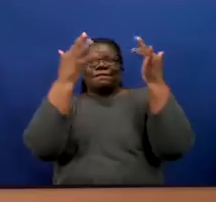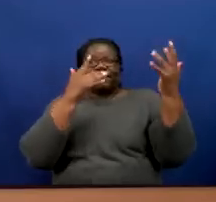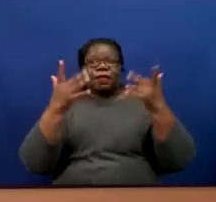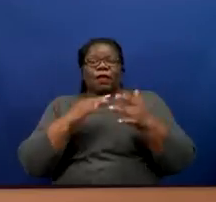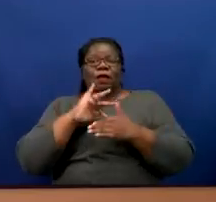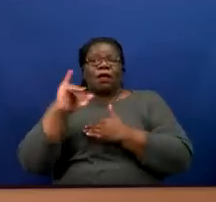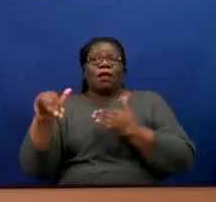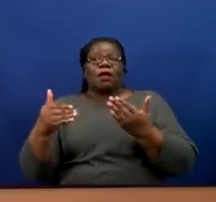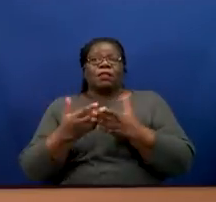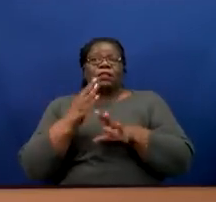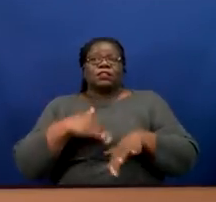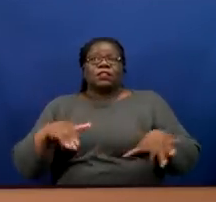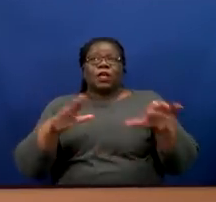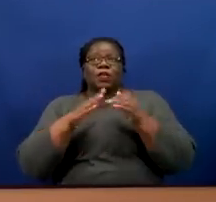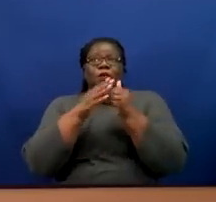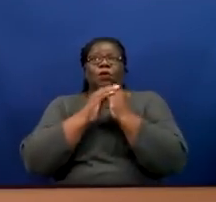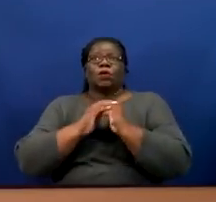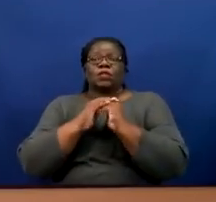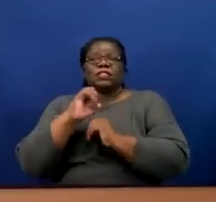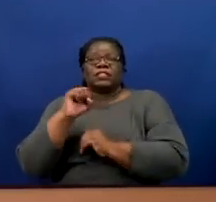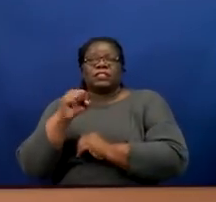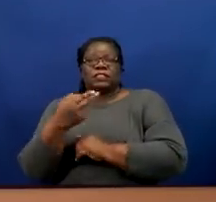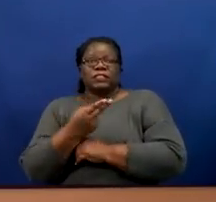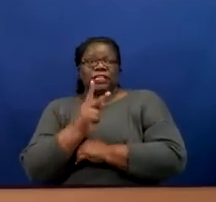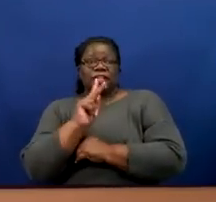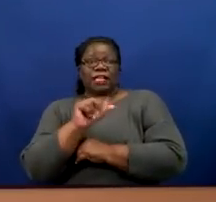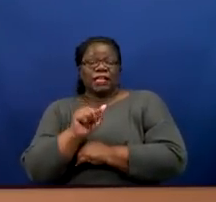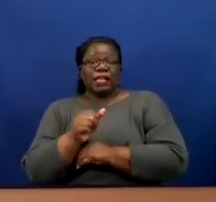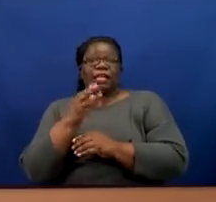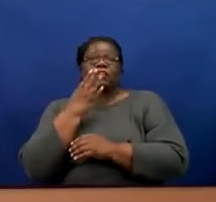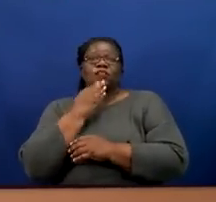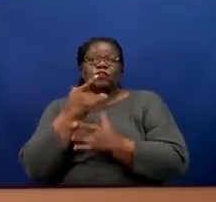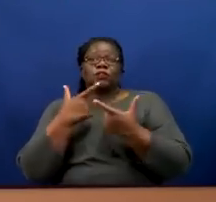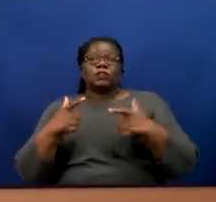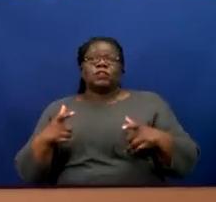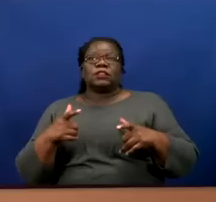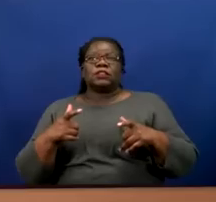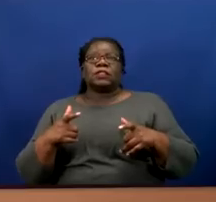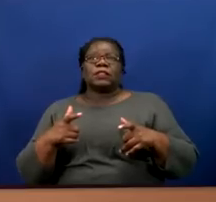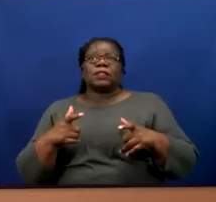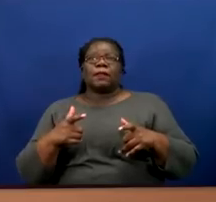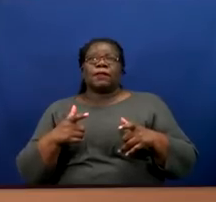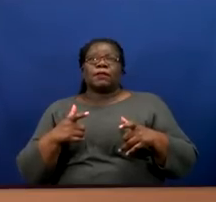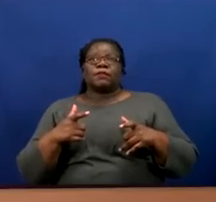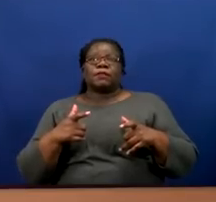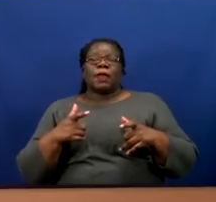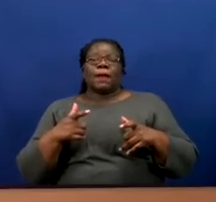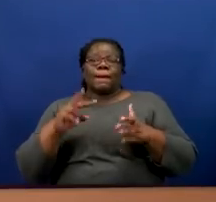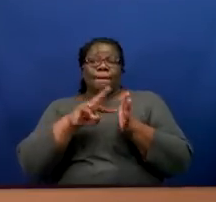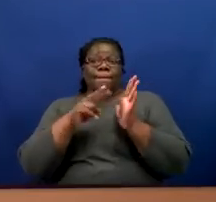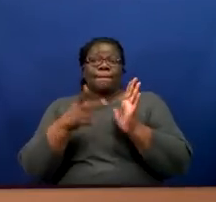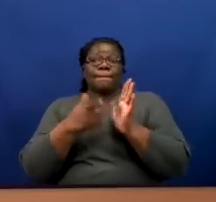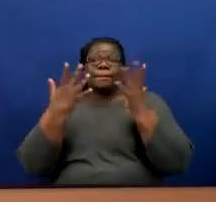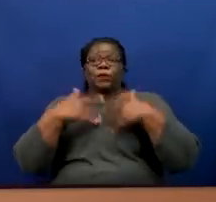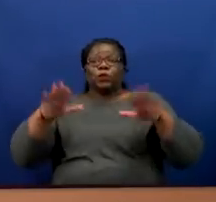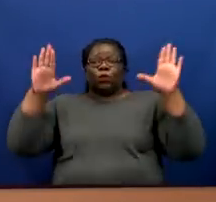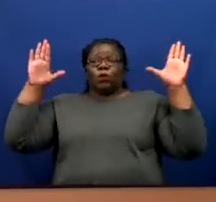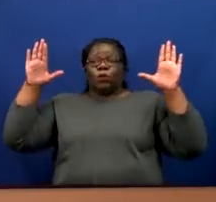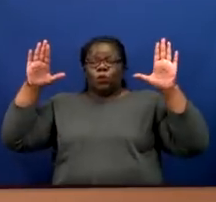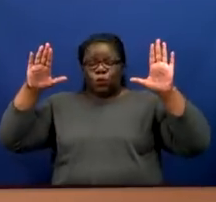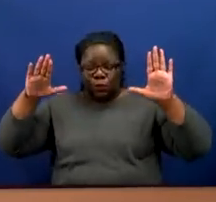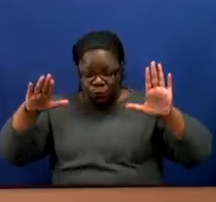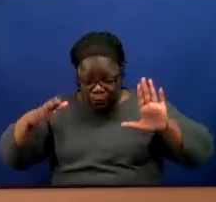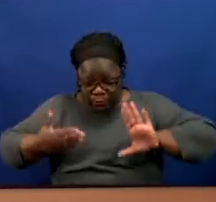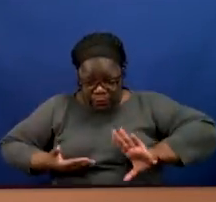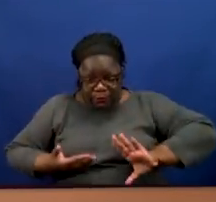bow down. That word worship is shaka in the Hebrew. It means to depress oneself. It means to fall down prostrate before